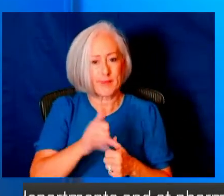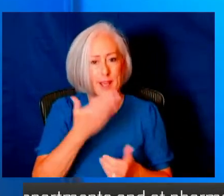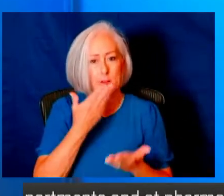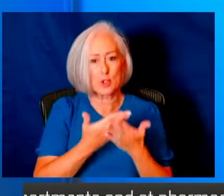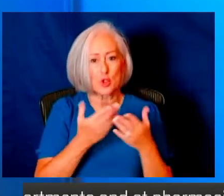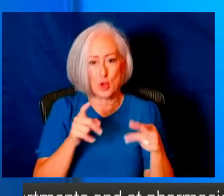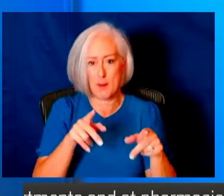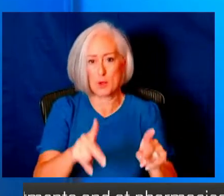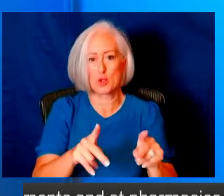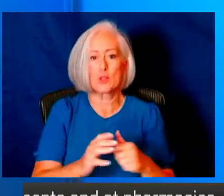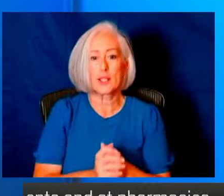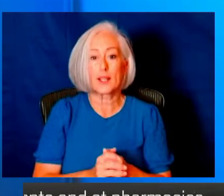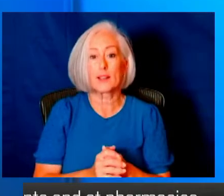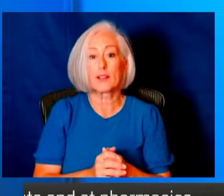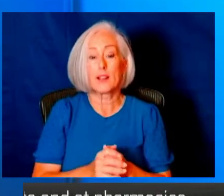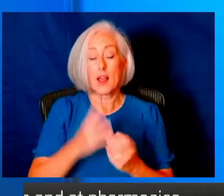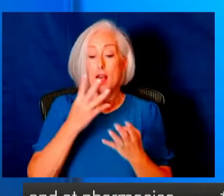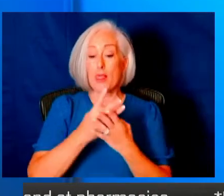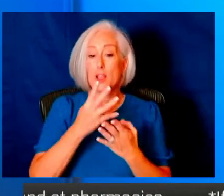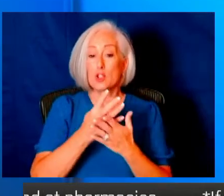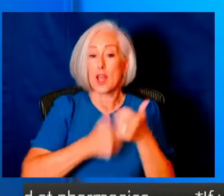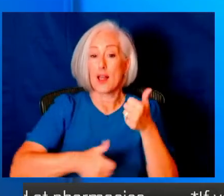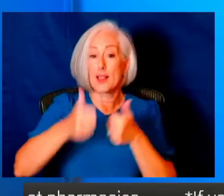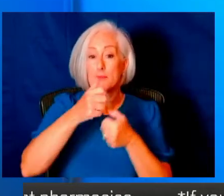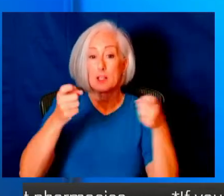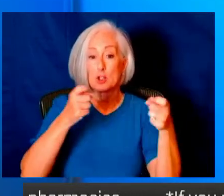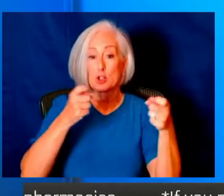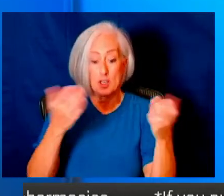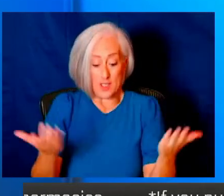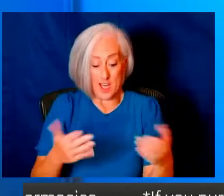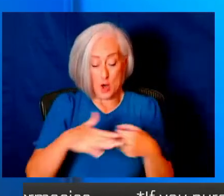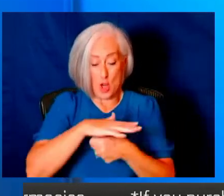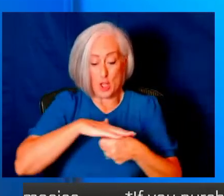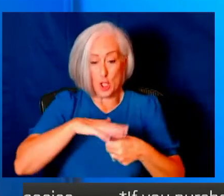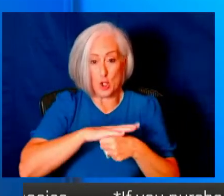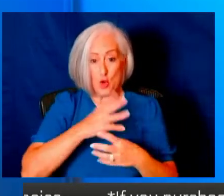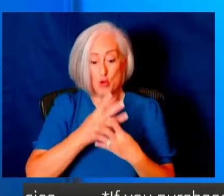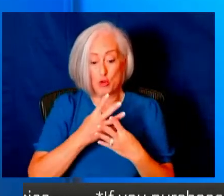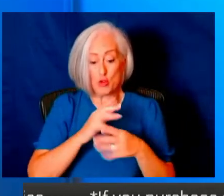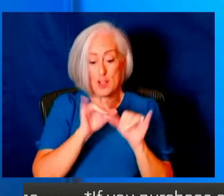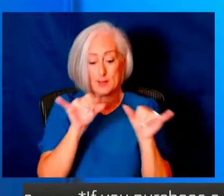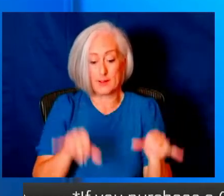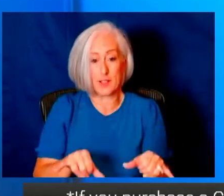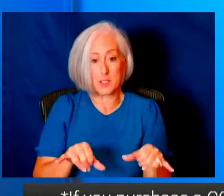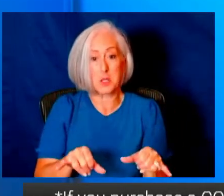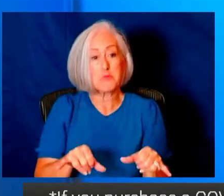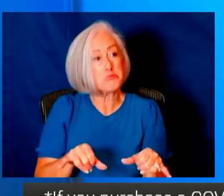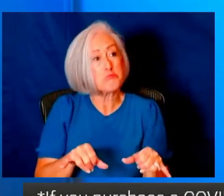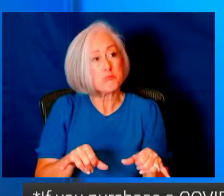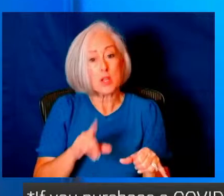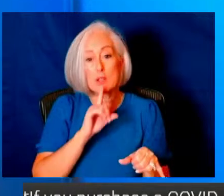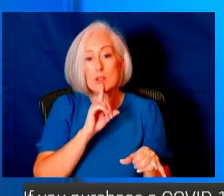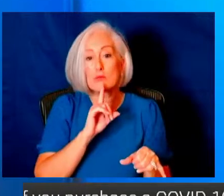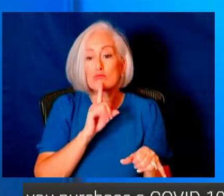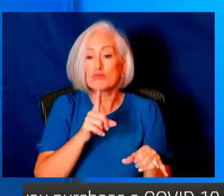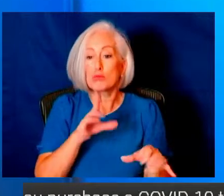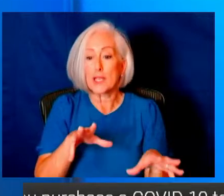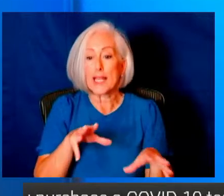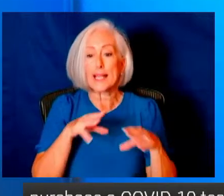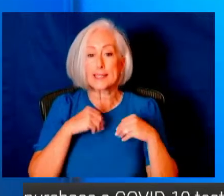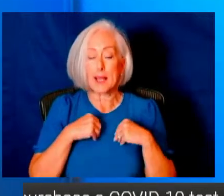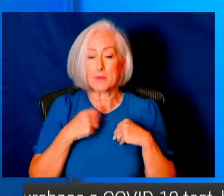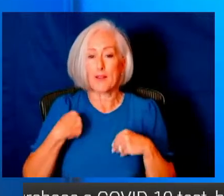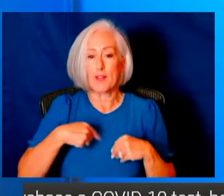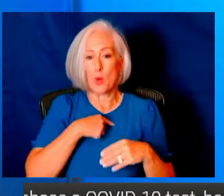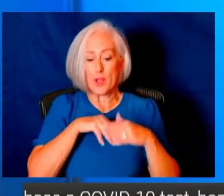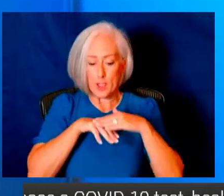the jail administration, at least here in our local jail systems, they've been pretty receptive to us just coming in and just